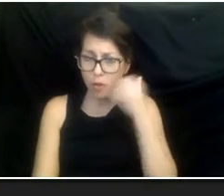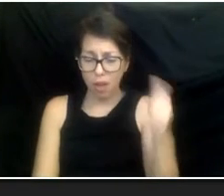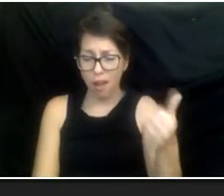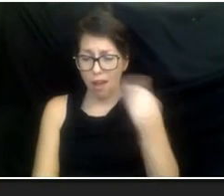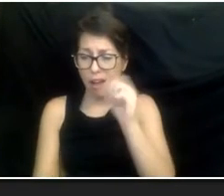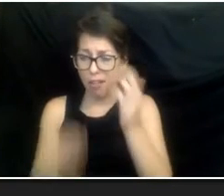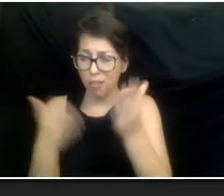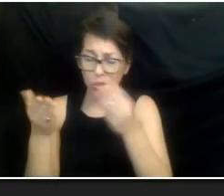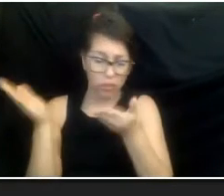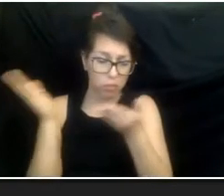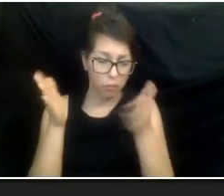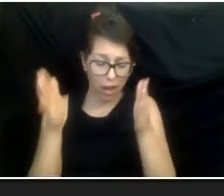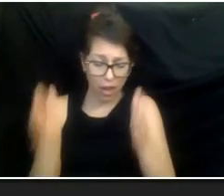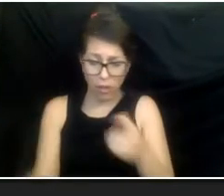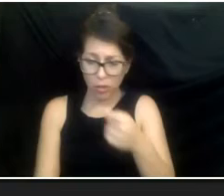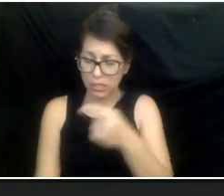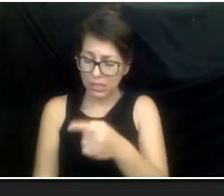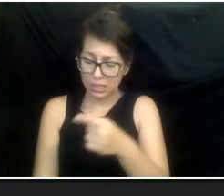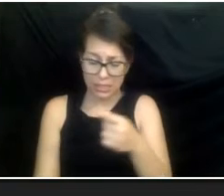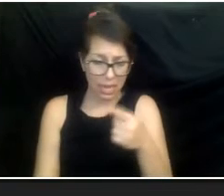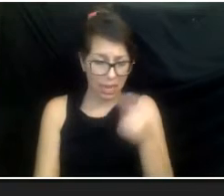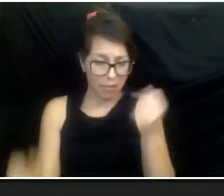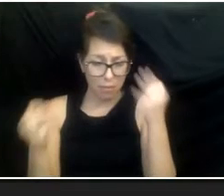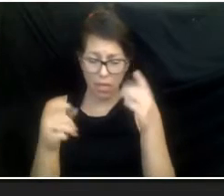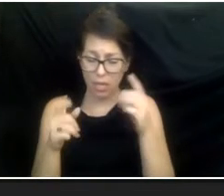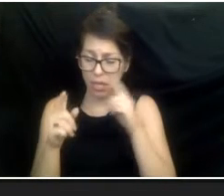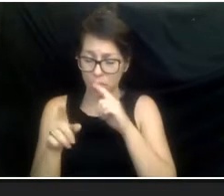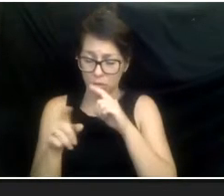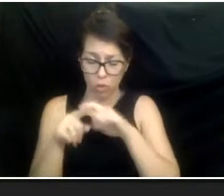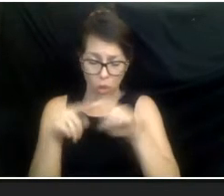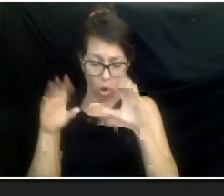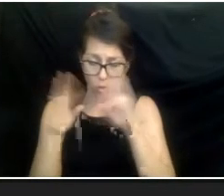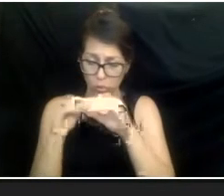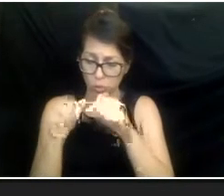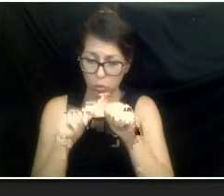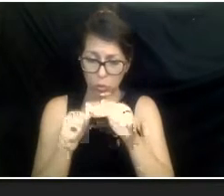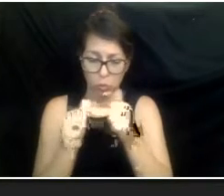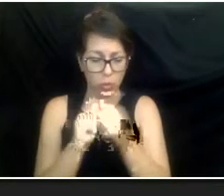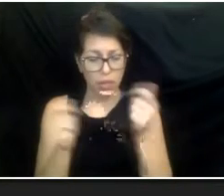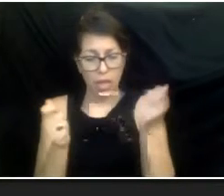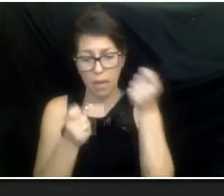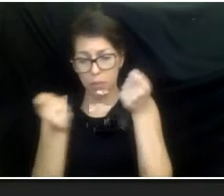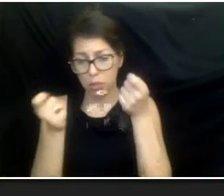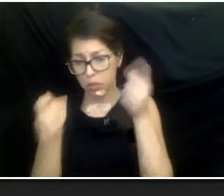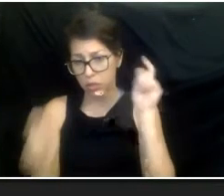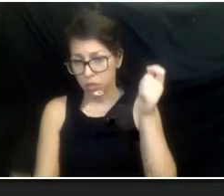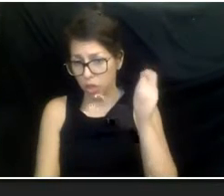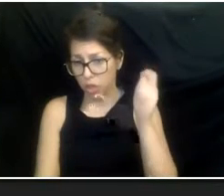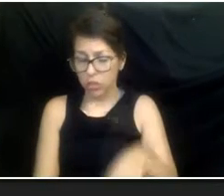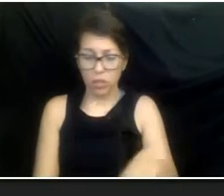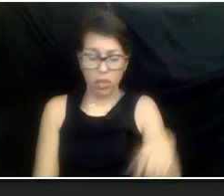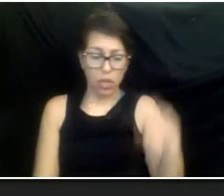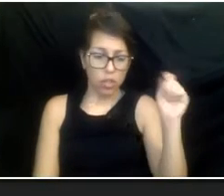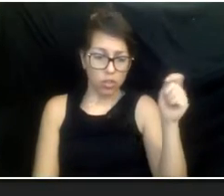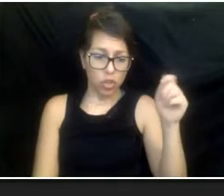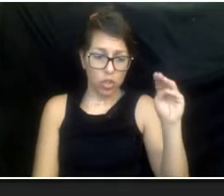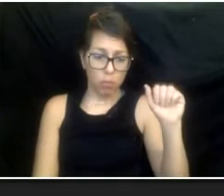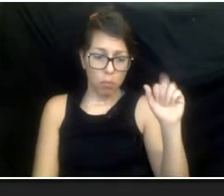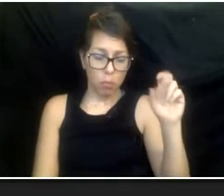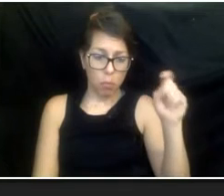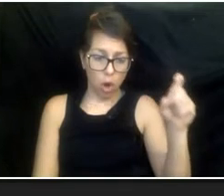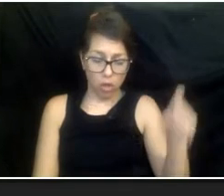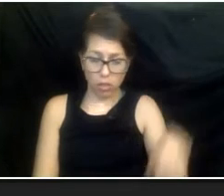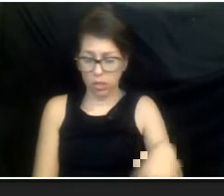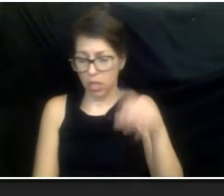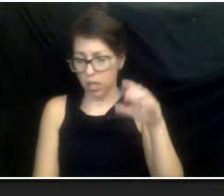think like many organizations that were not ready technologically to do this and I understand the city council had some